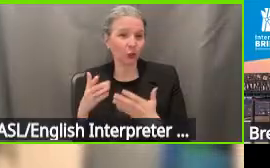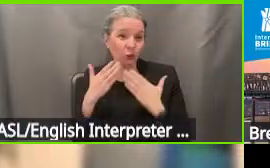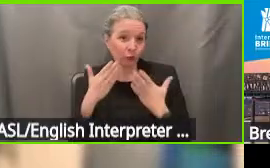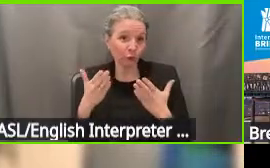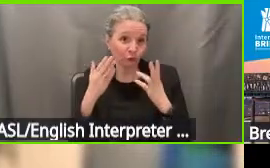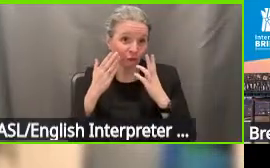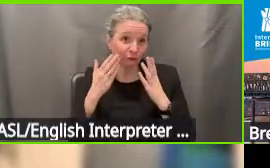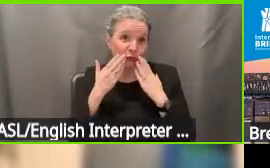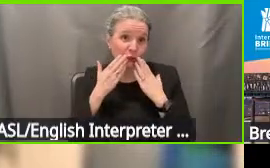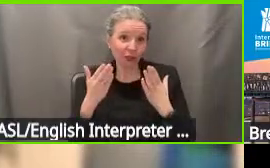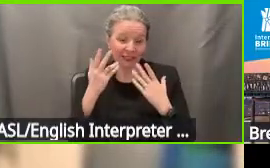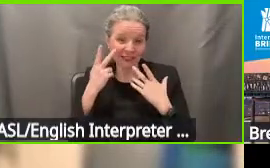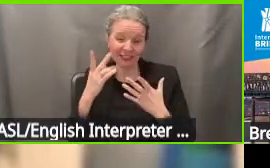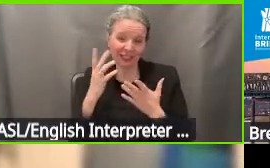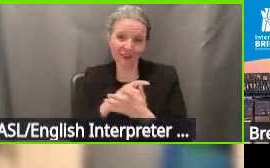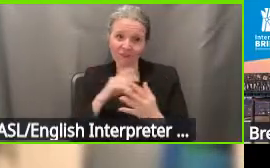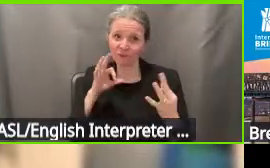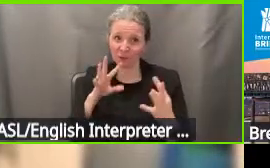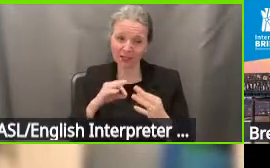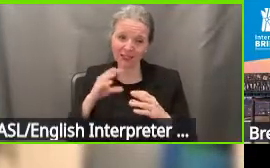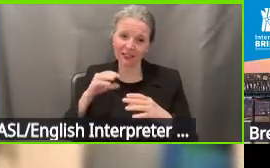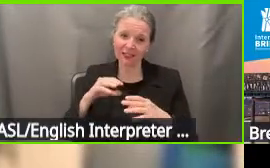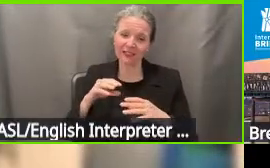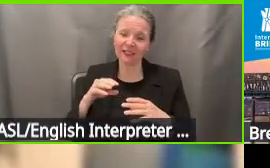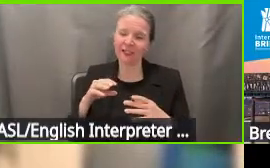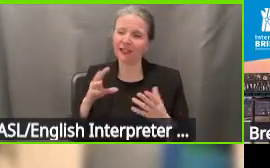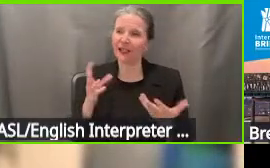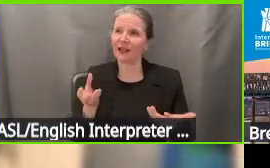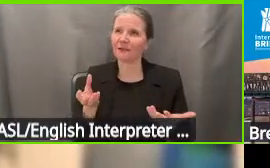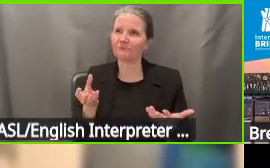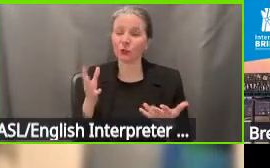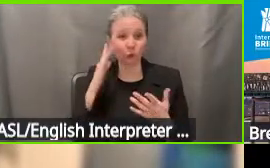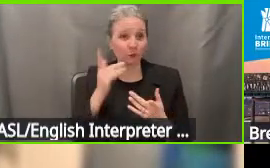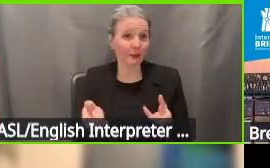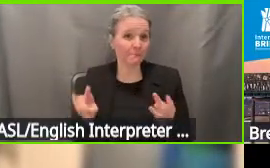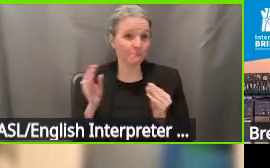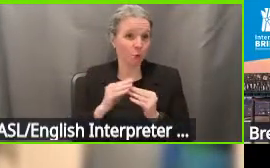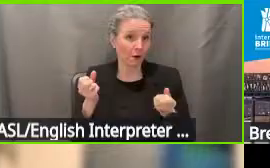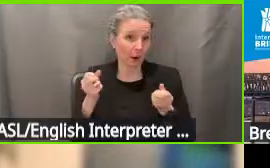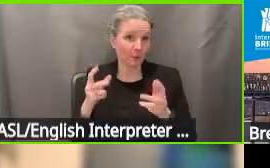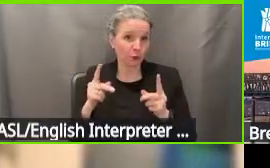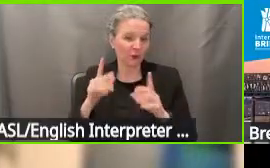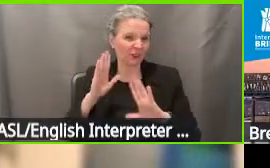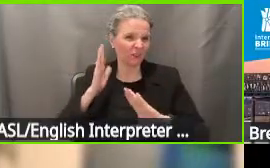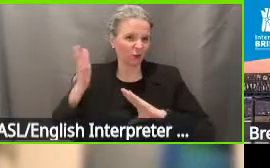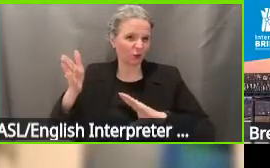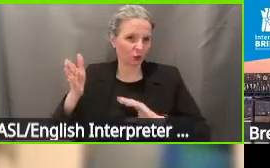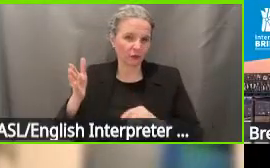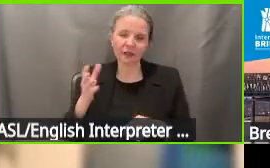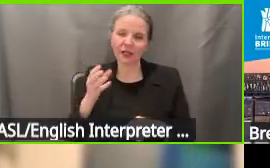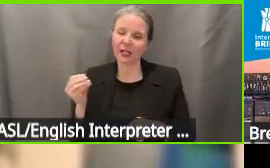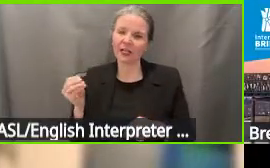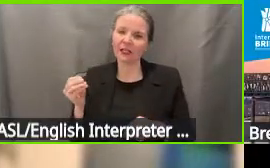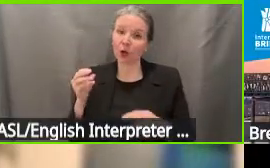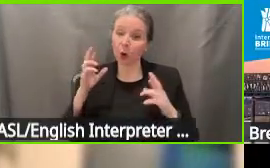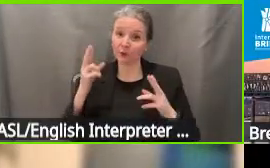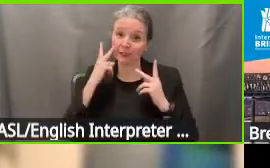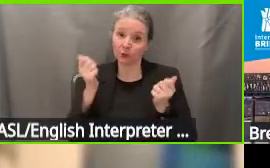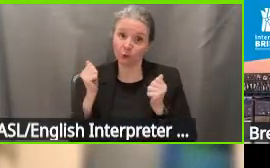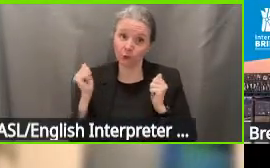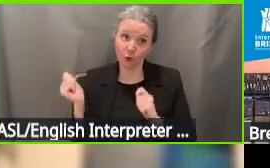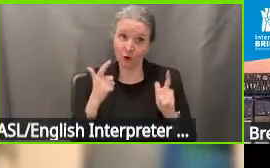see get that feedback and input. So there's going to be many of opportunities in the future, and hope to see you